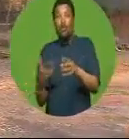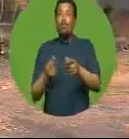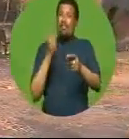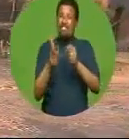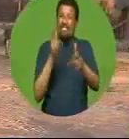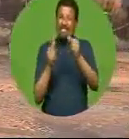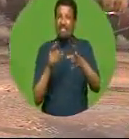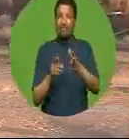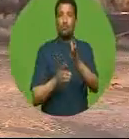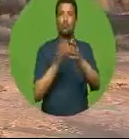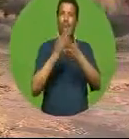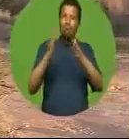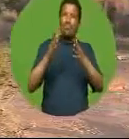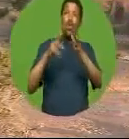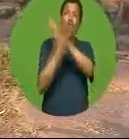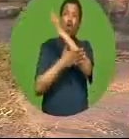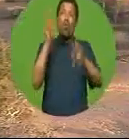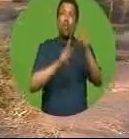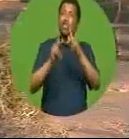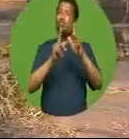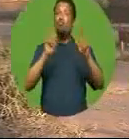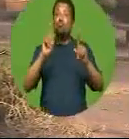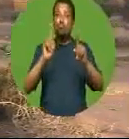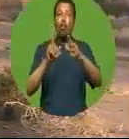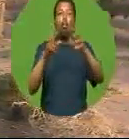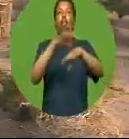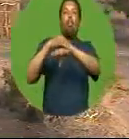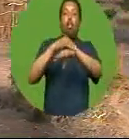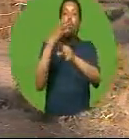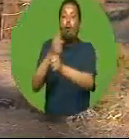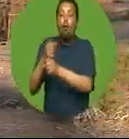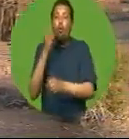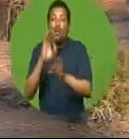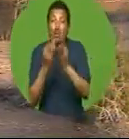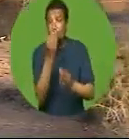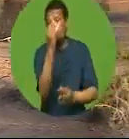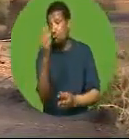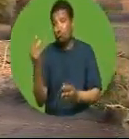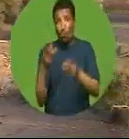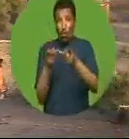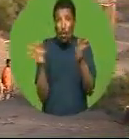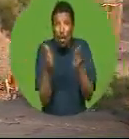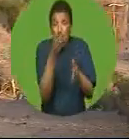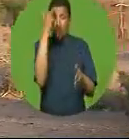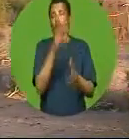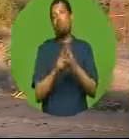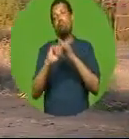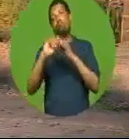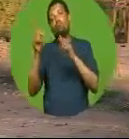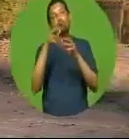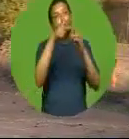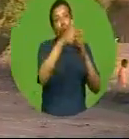rural population causes a declining landholding per household. Such